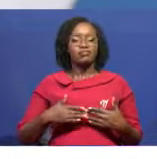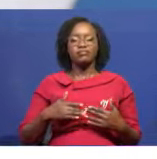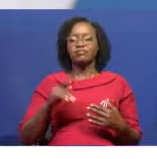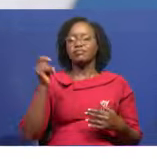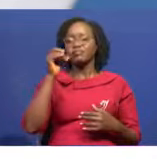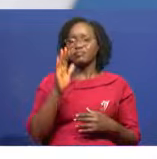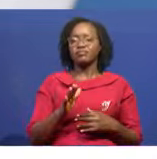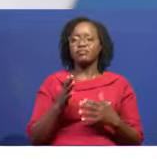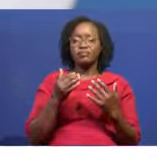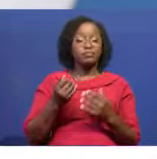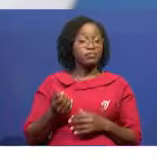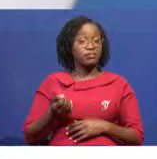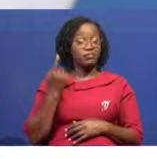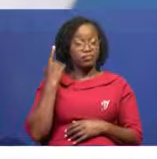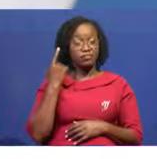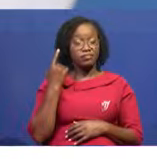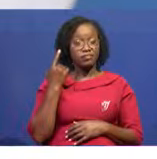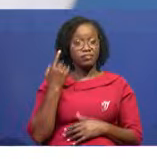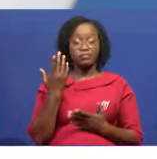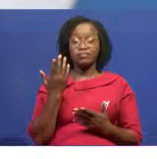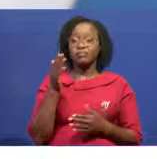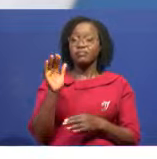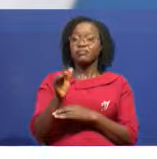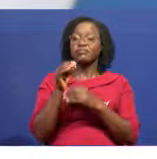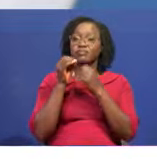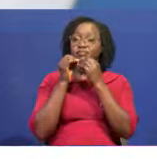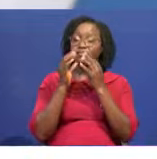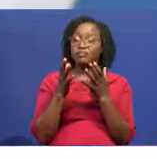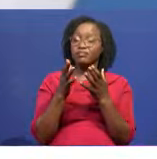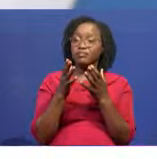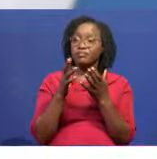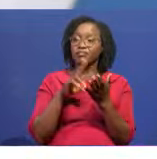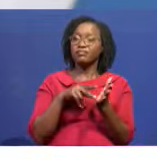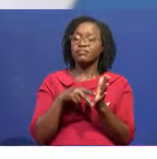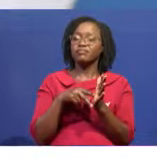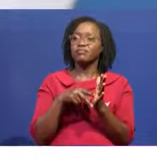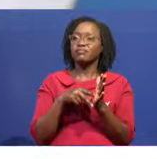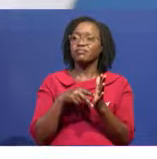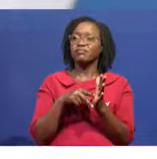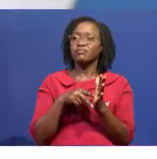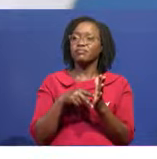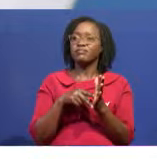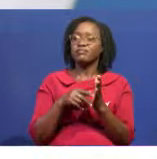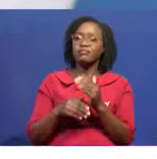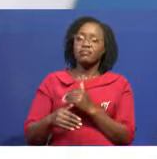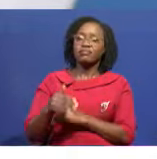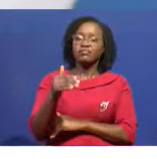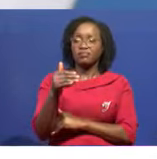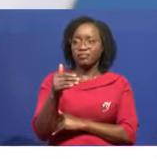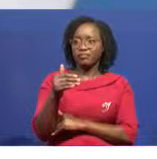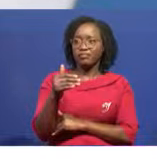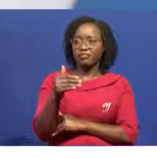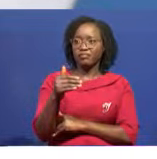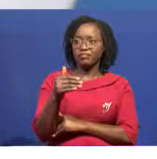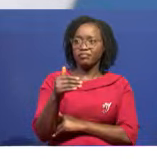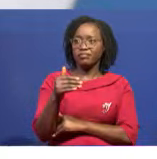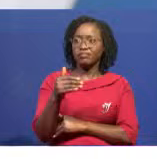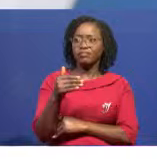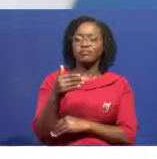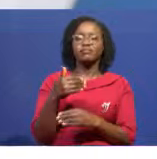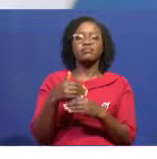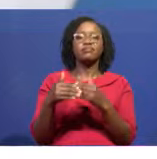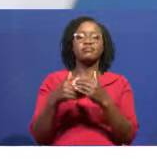Kenyans are now understanding how to request for information. So that means we're also moving forward in terms of